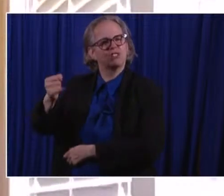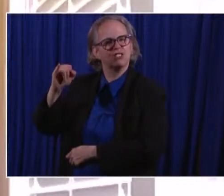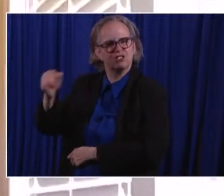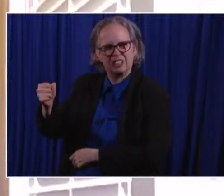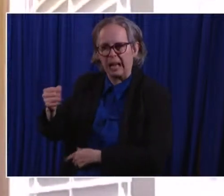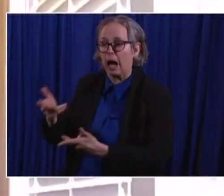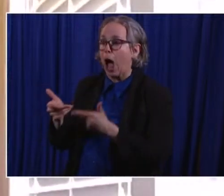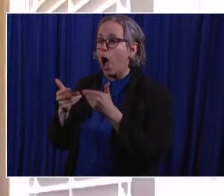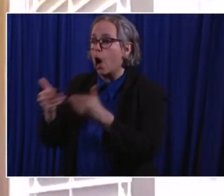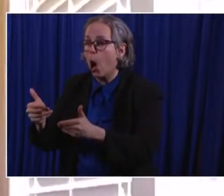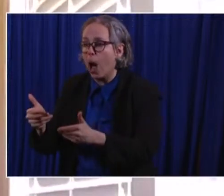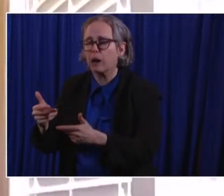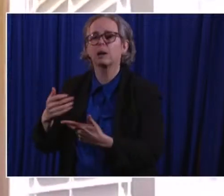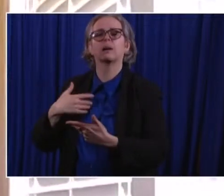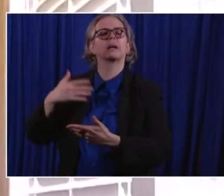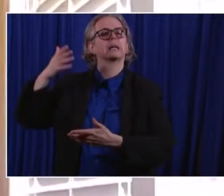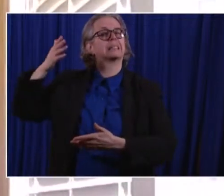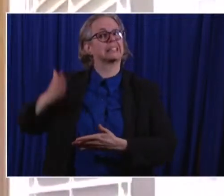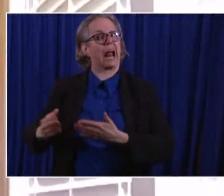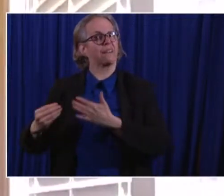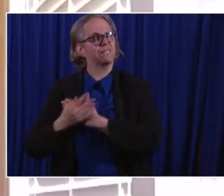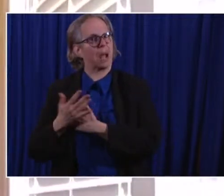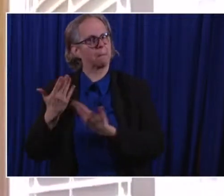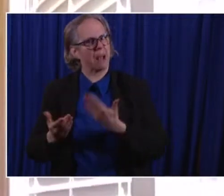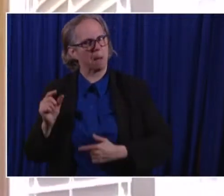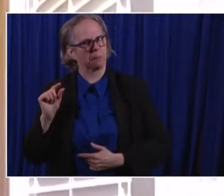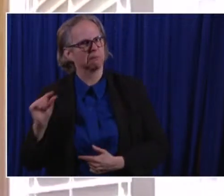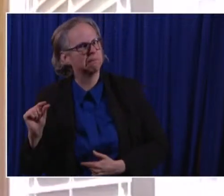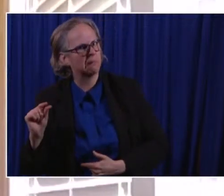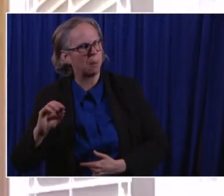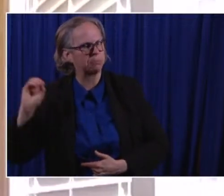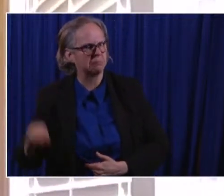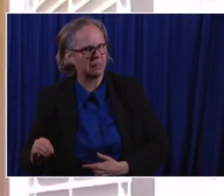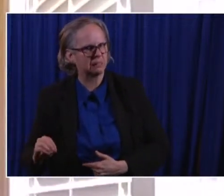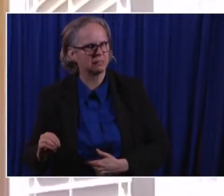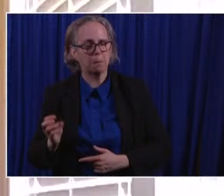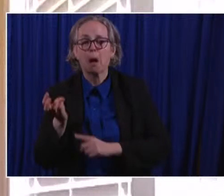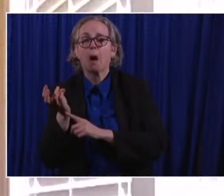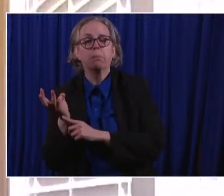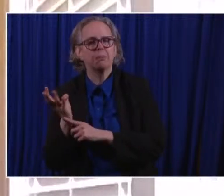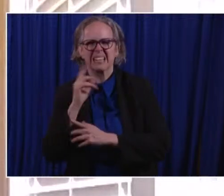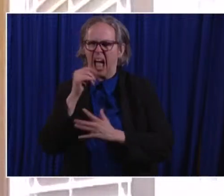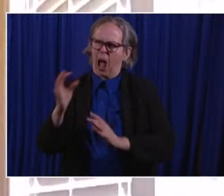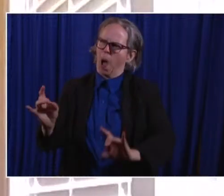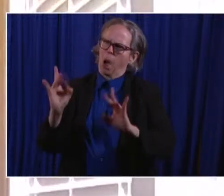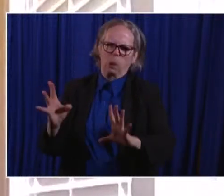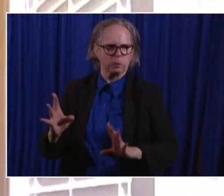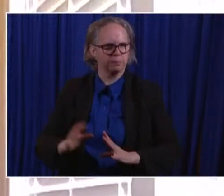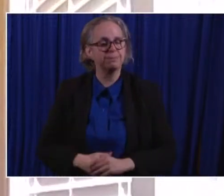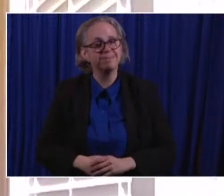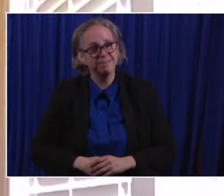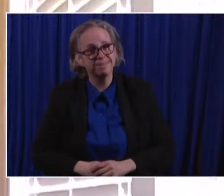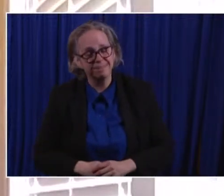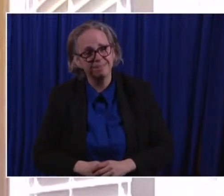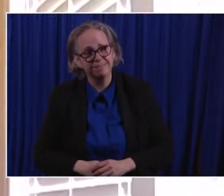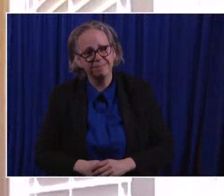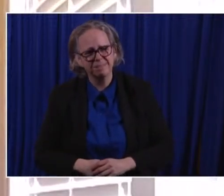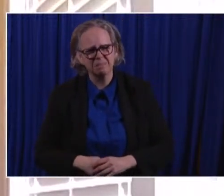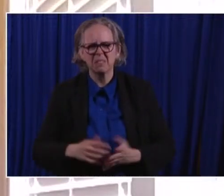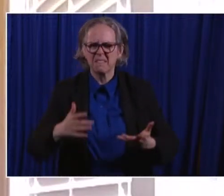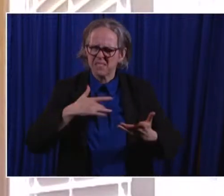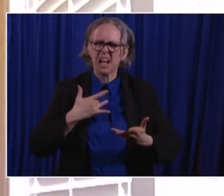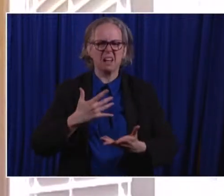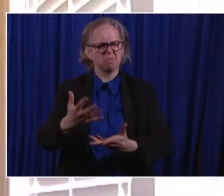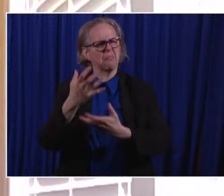yes. So I think that we've got a very good opportunity here in terms of our vaccinations. I feel very confident